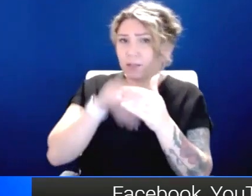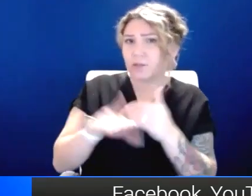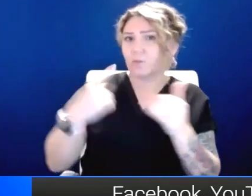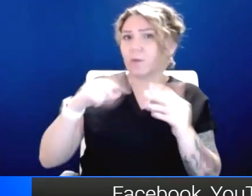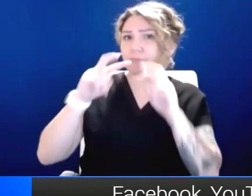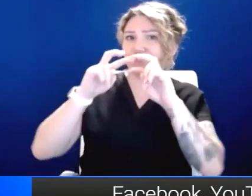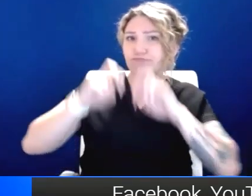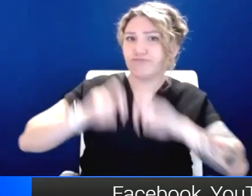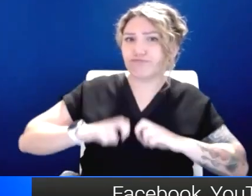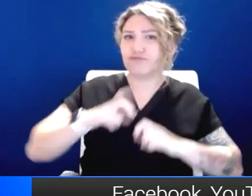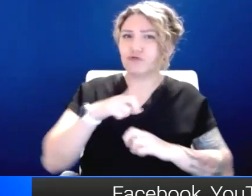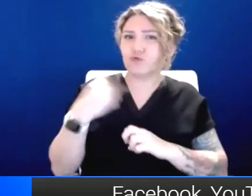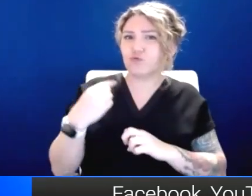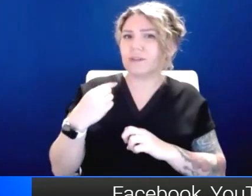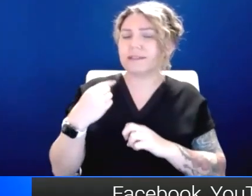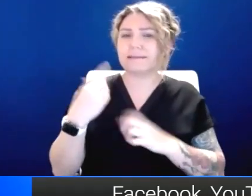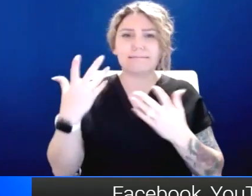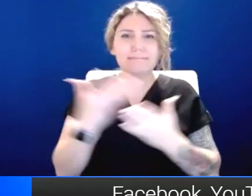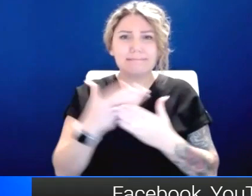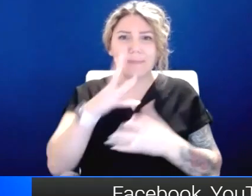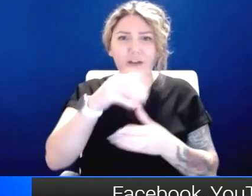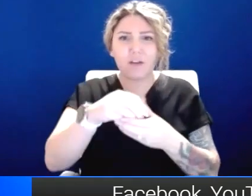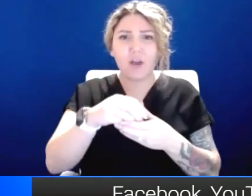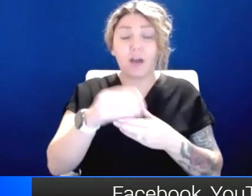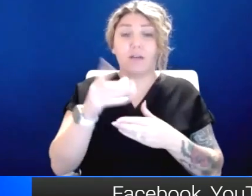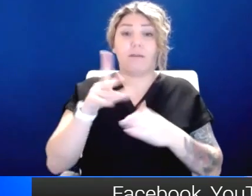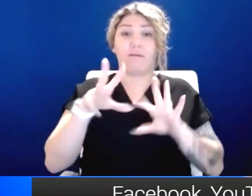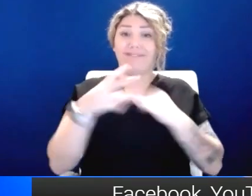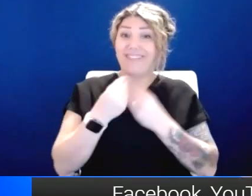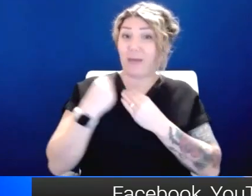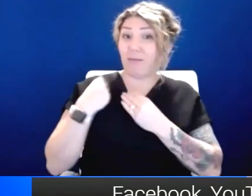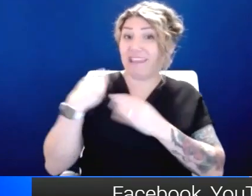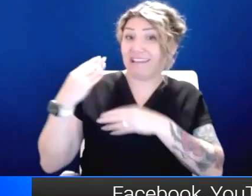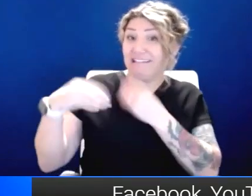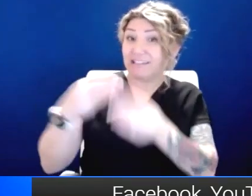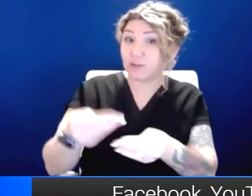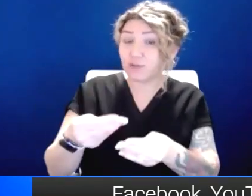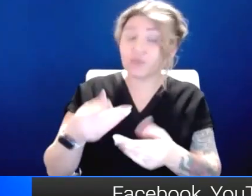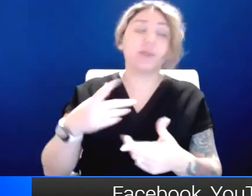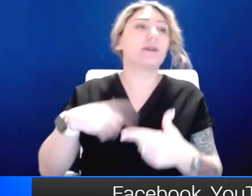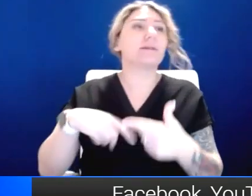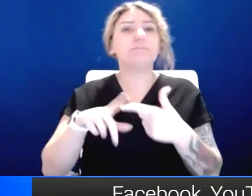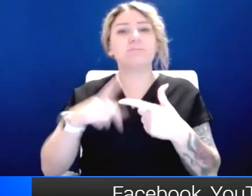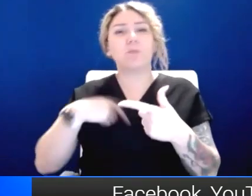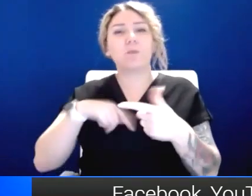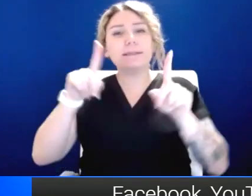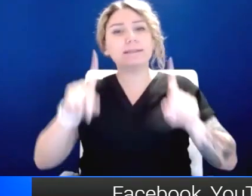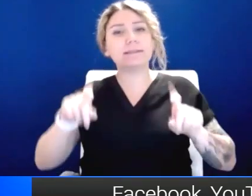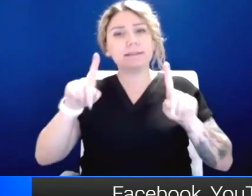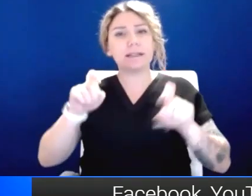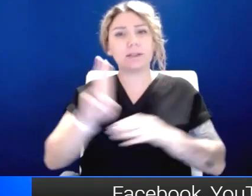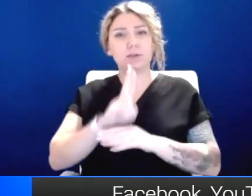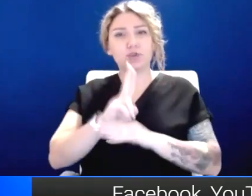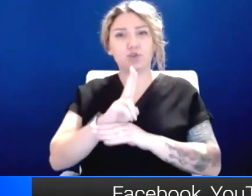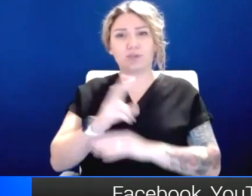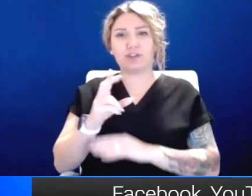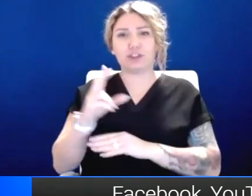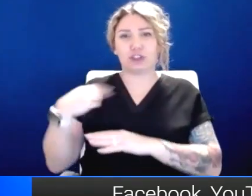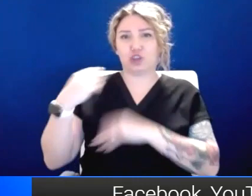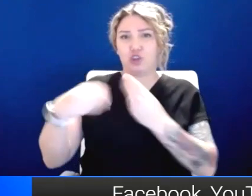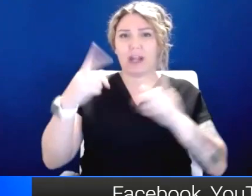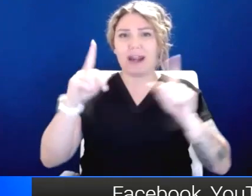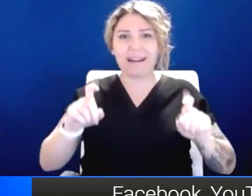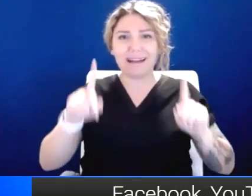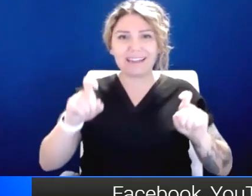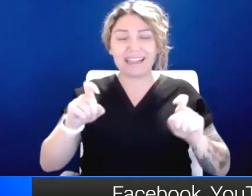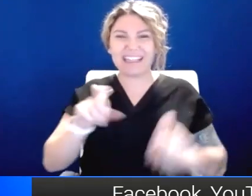risk factors. Do they have a family history of Parkinson's? We test our patients using genetic tests and looking at the 7 most